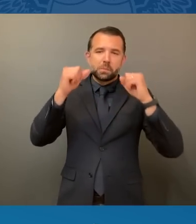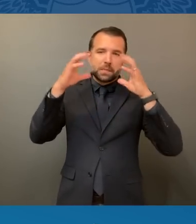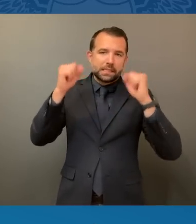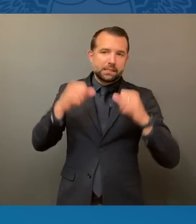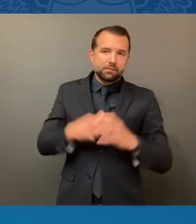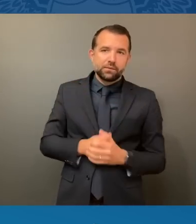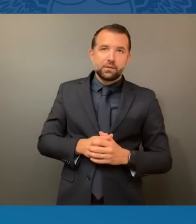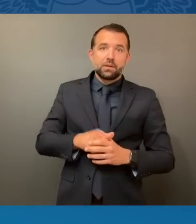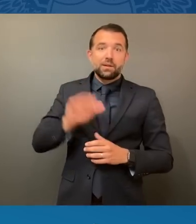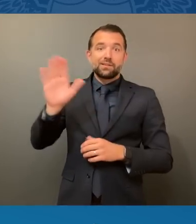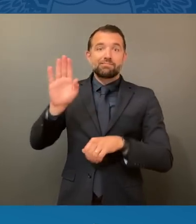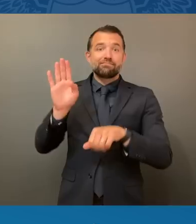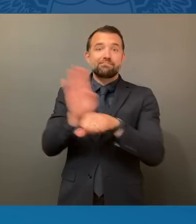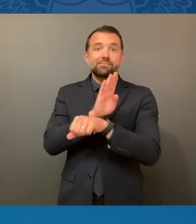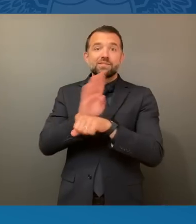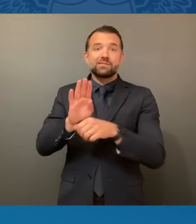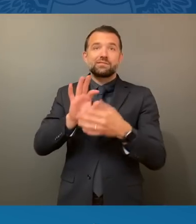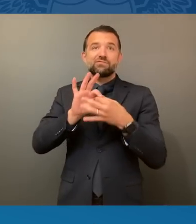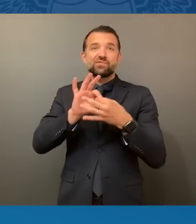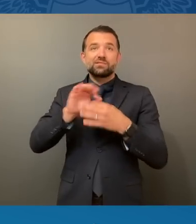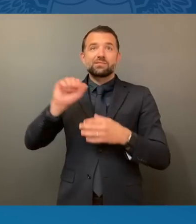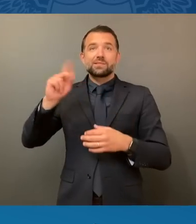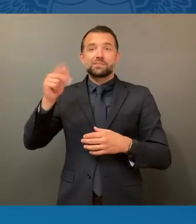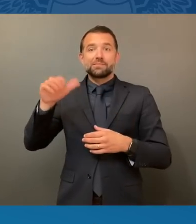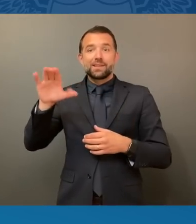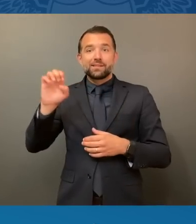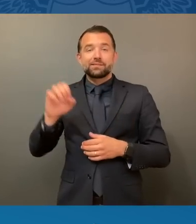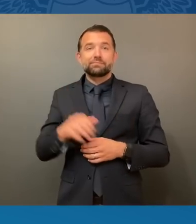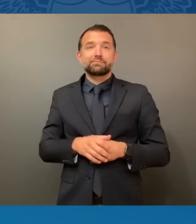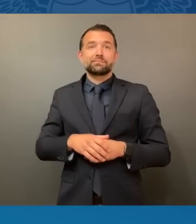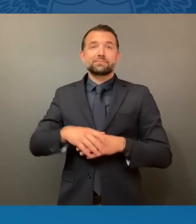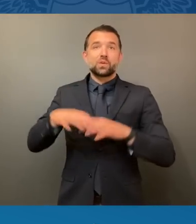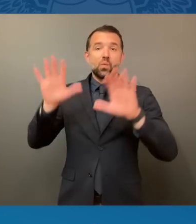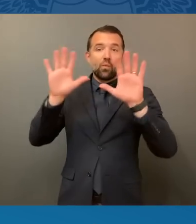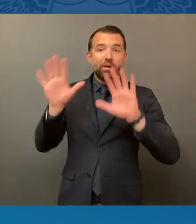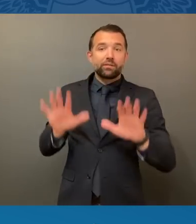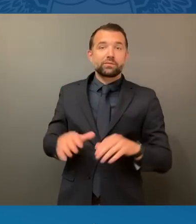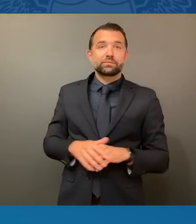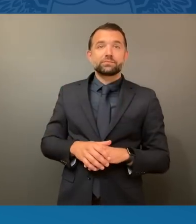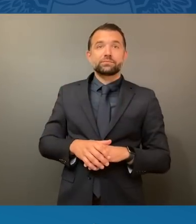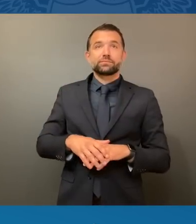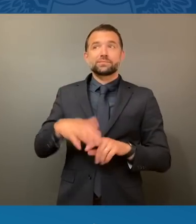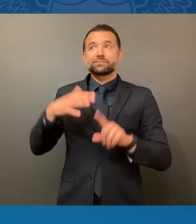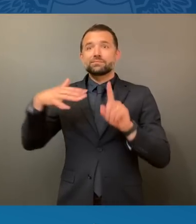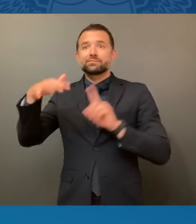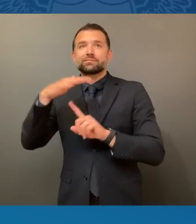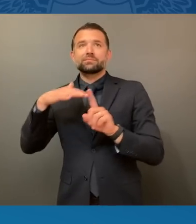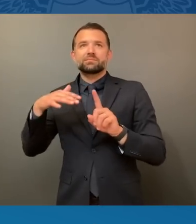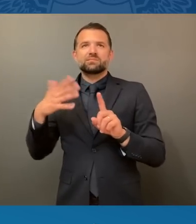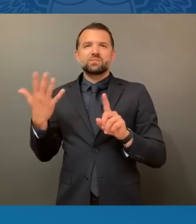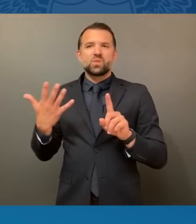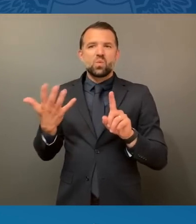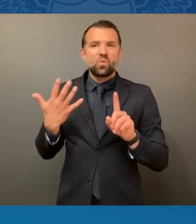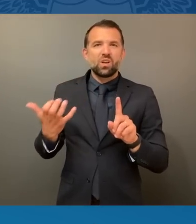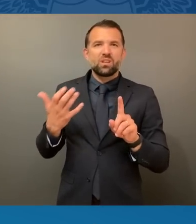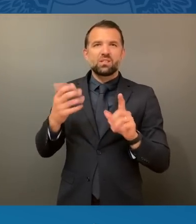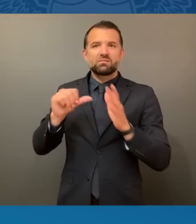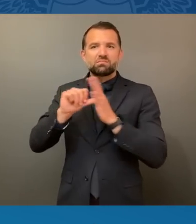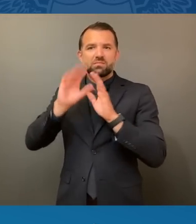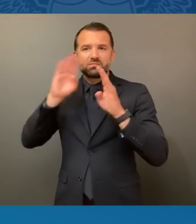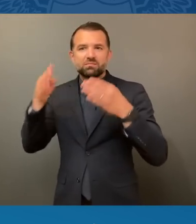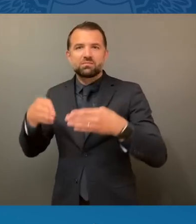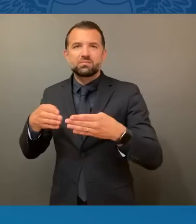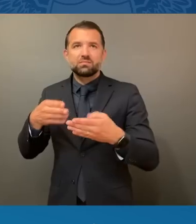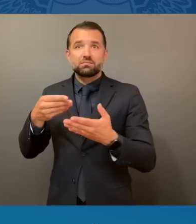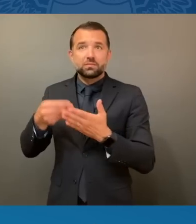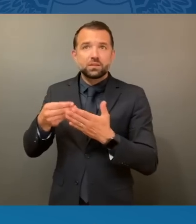and with climate and all this. And one of the things they raised with me when I said, what would you like me to highlight? In addition to access to capital, they said, please talk about mental